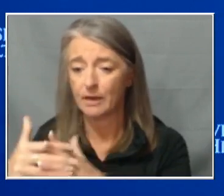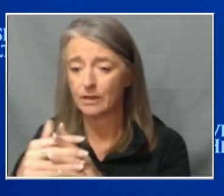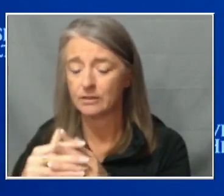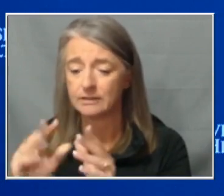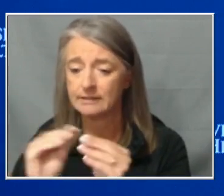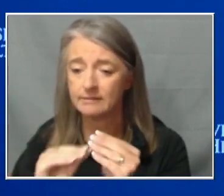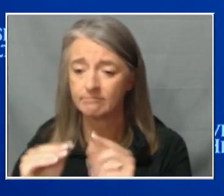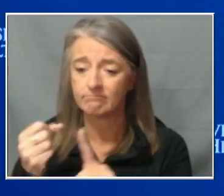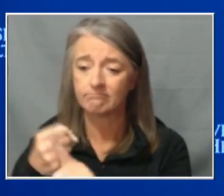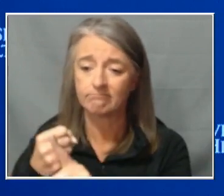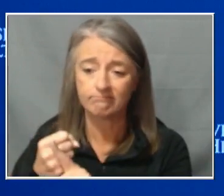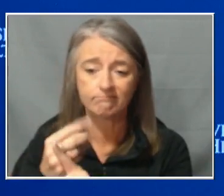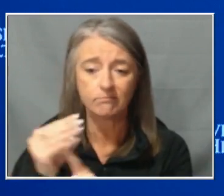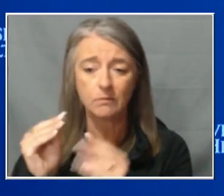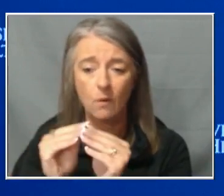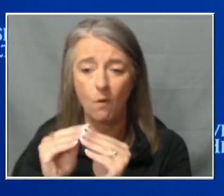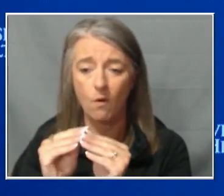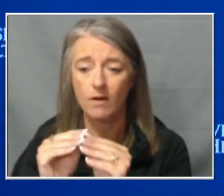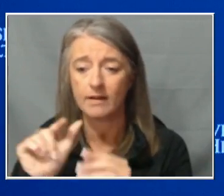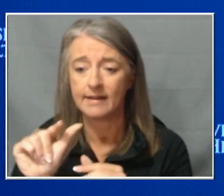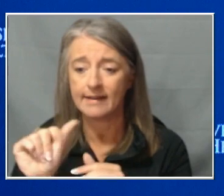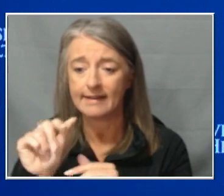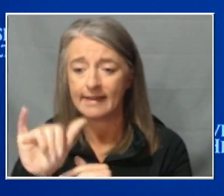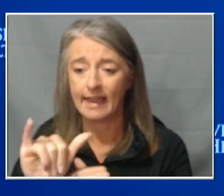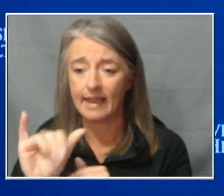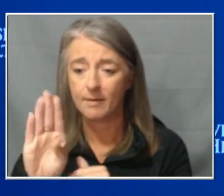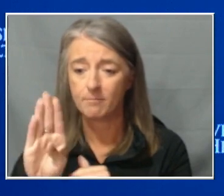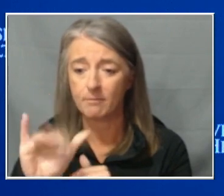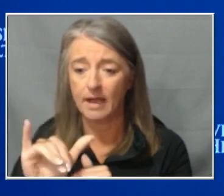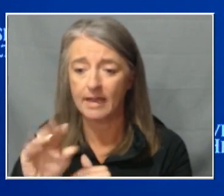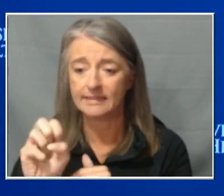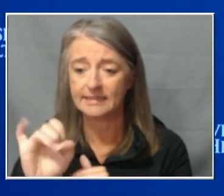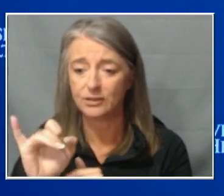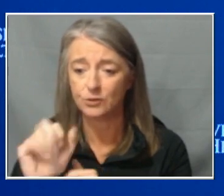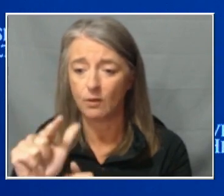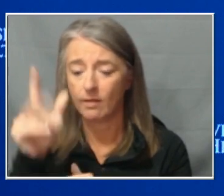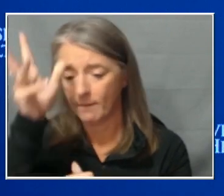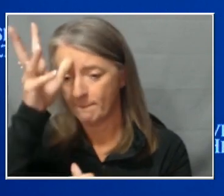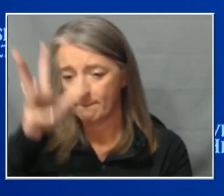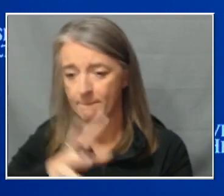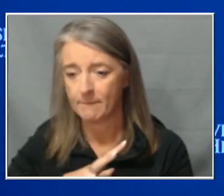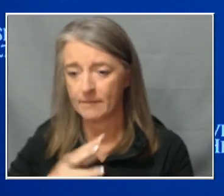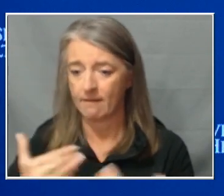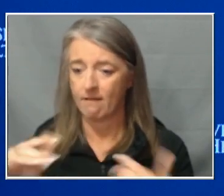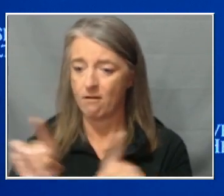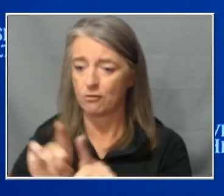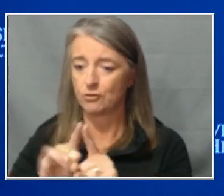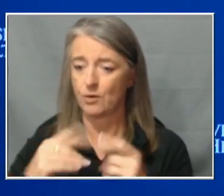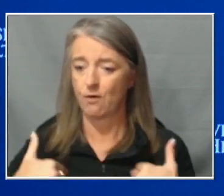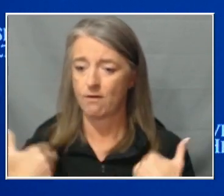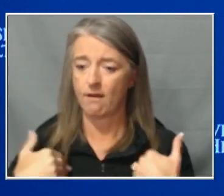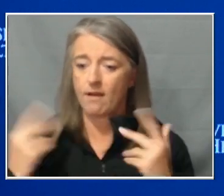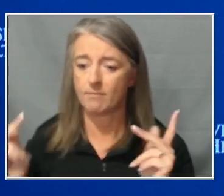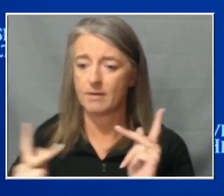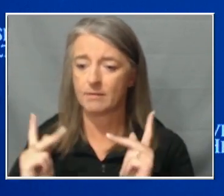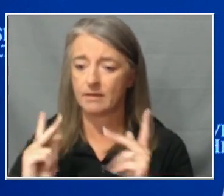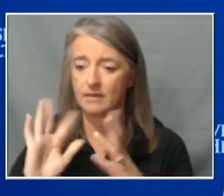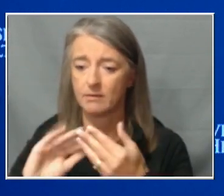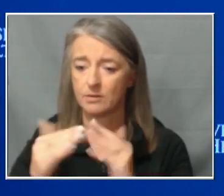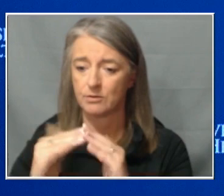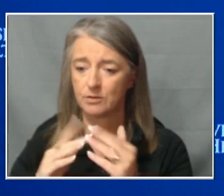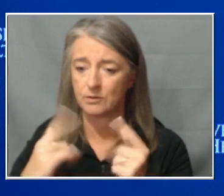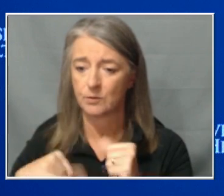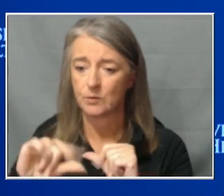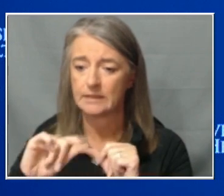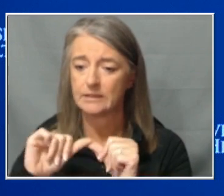harder, as is the gay, bisexual men, but also our young people as well. So there are a number of communities that we need to continue